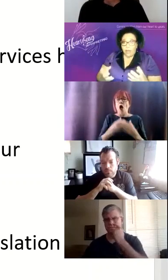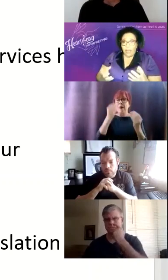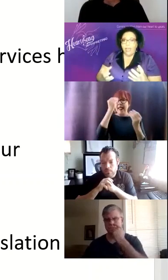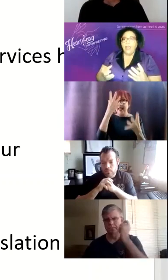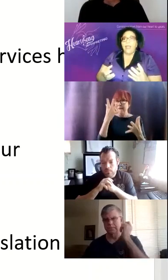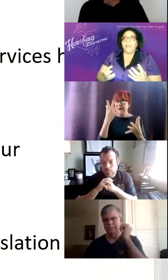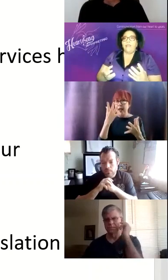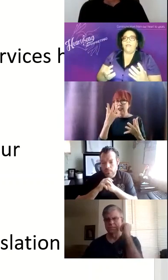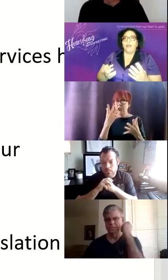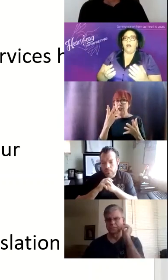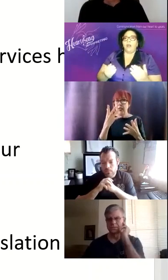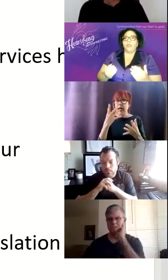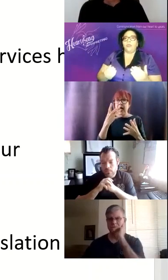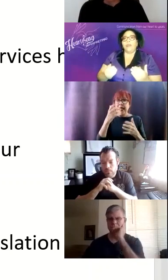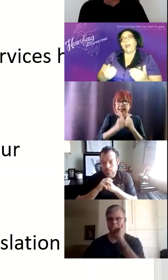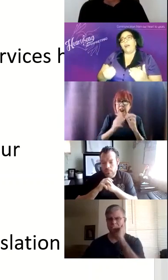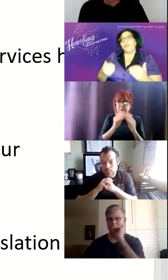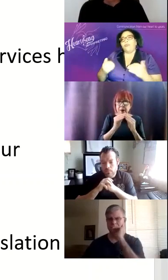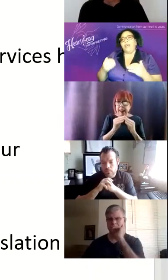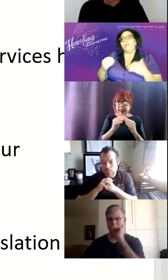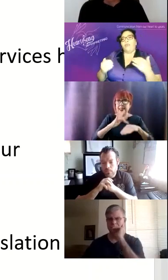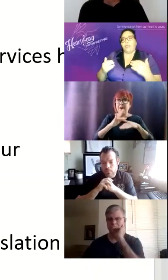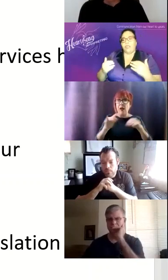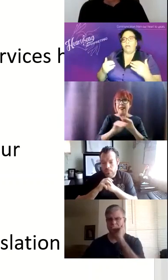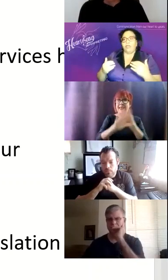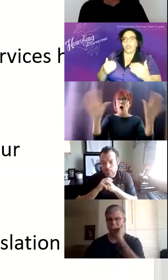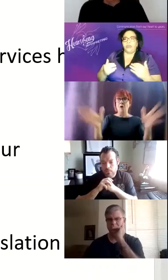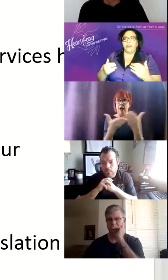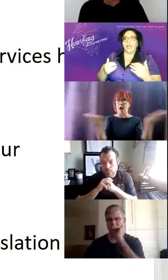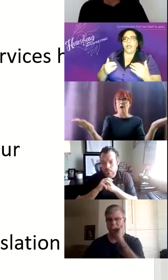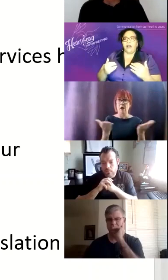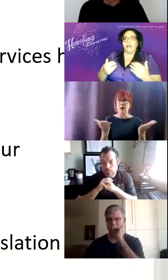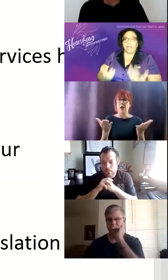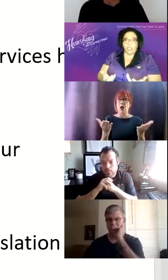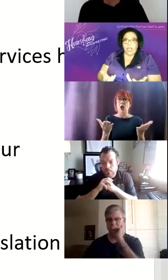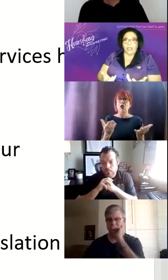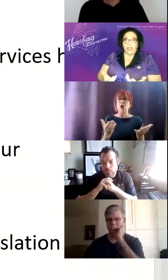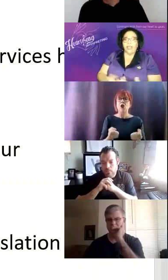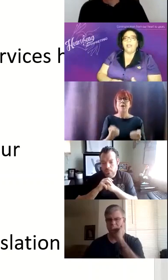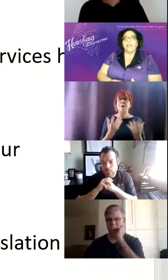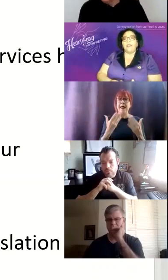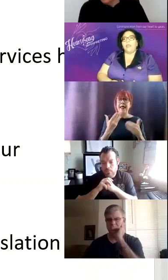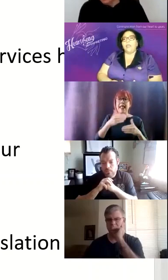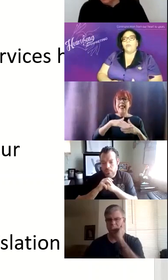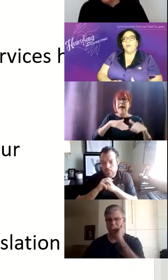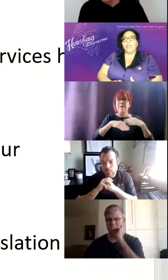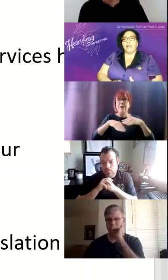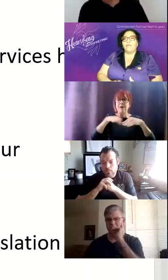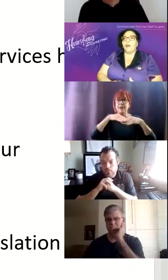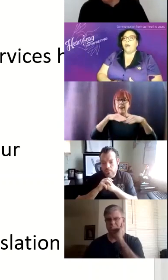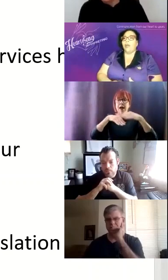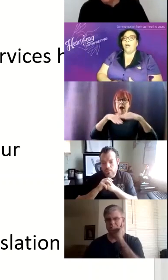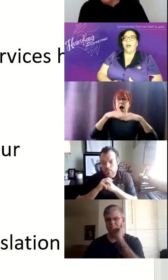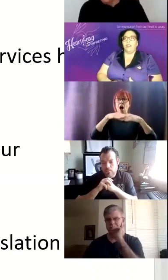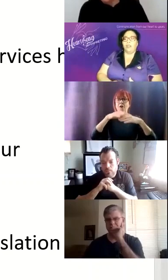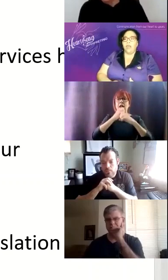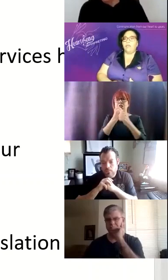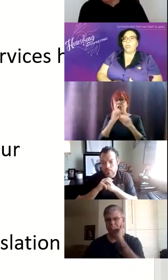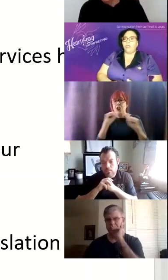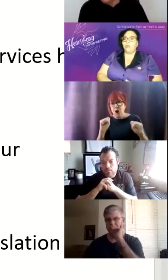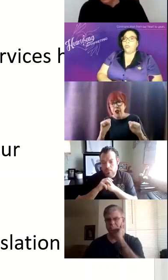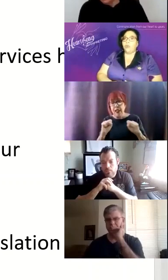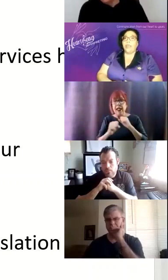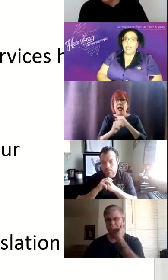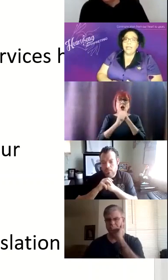every meeting that there are so many other levels of security and confidentiality that we need to watch out for. A lot